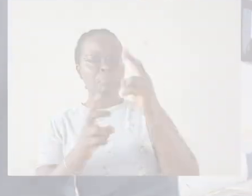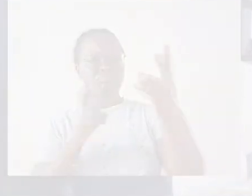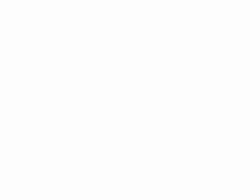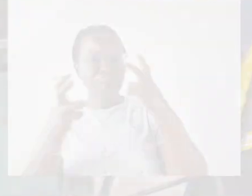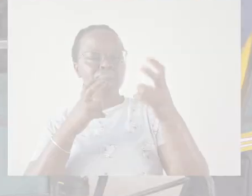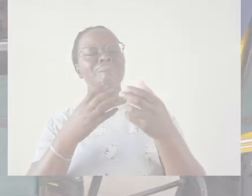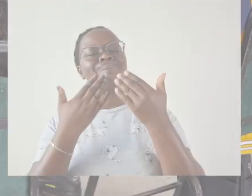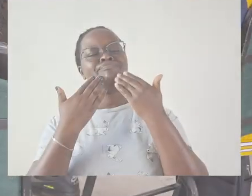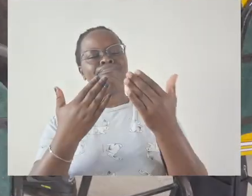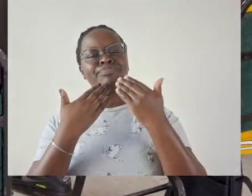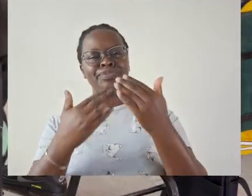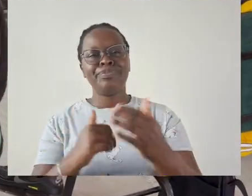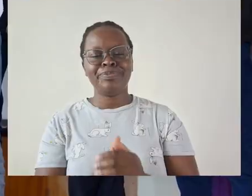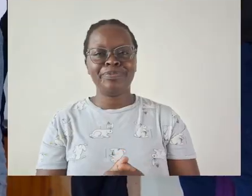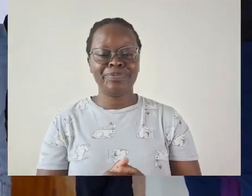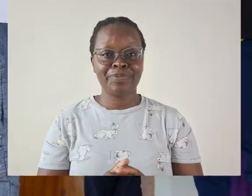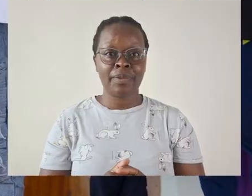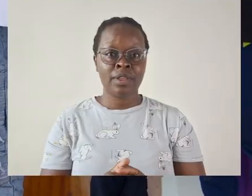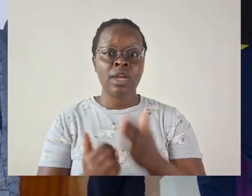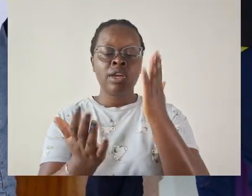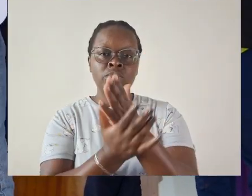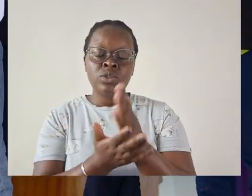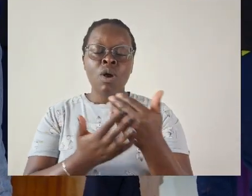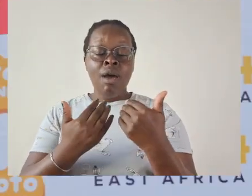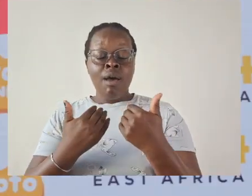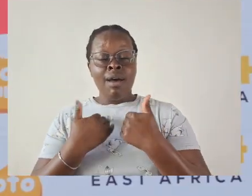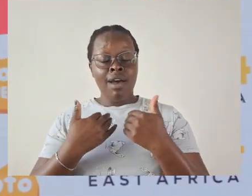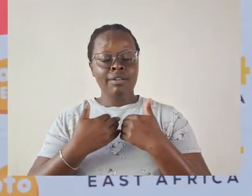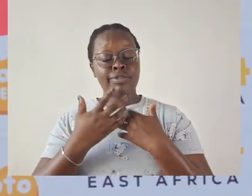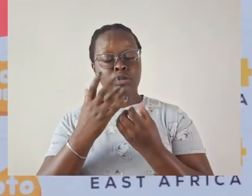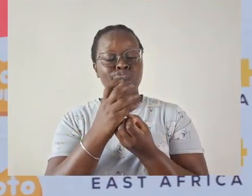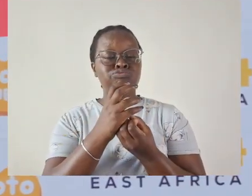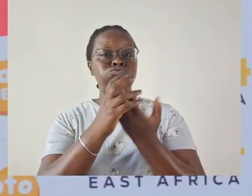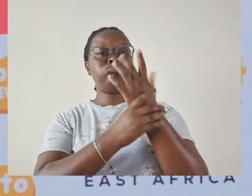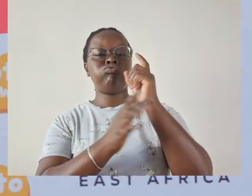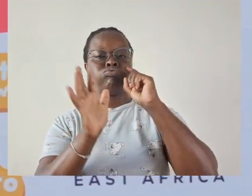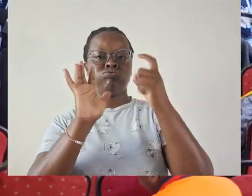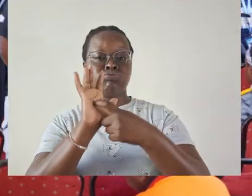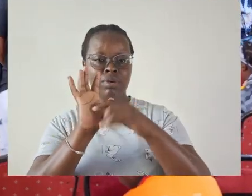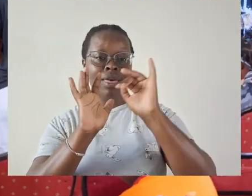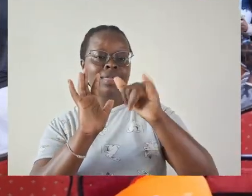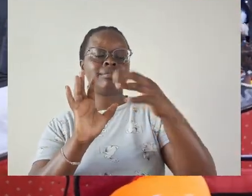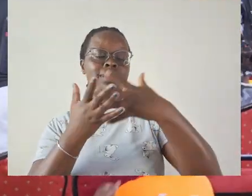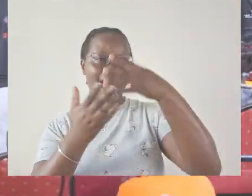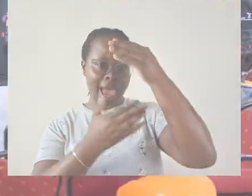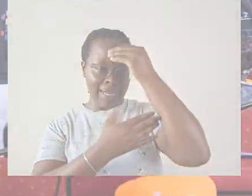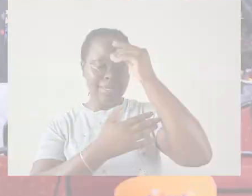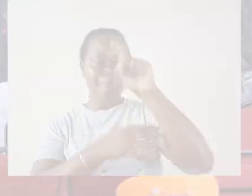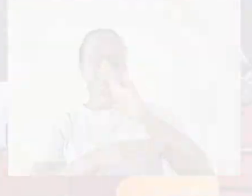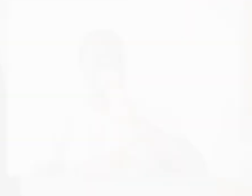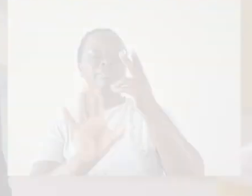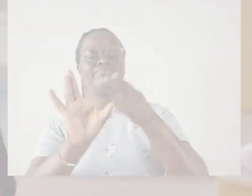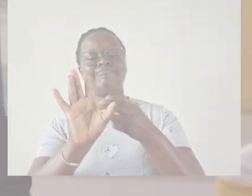Thank you. Clearly, there's growing recognition, even at policy level, that learners must be active partners in shaping our EdTech